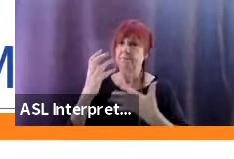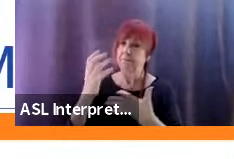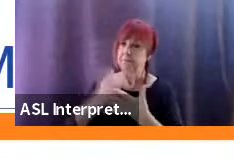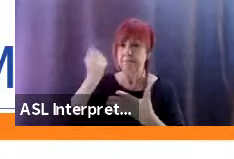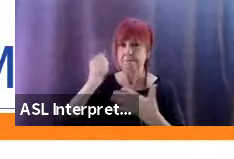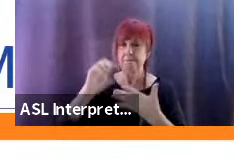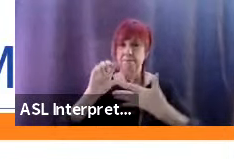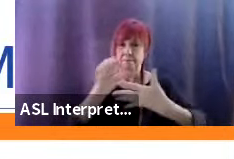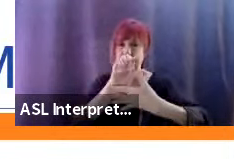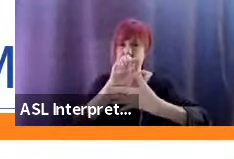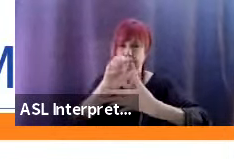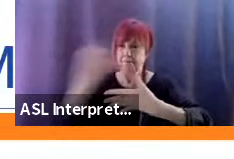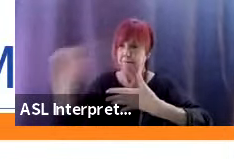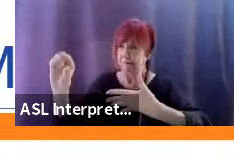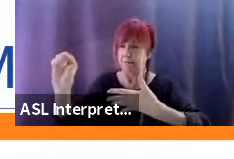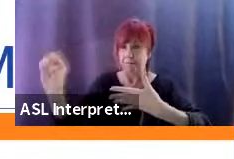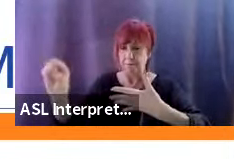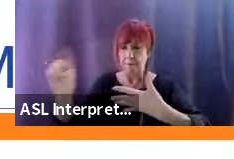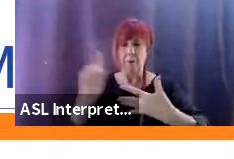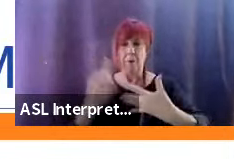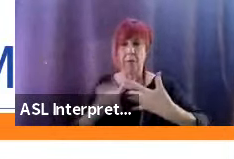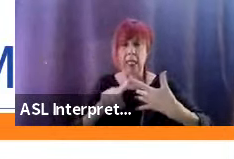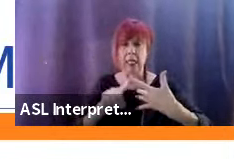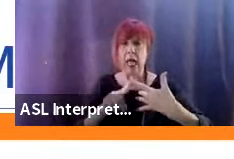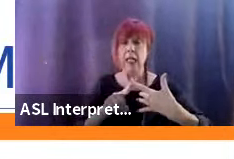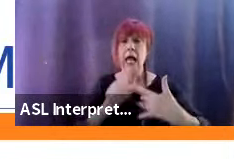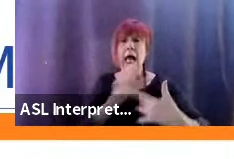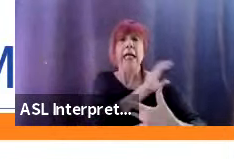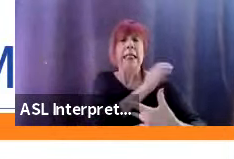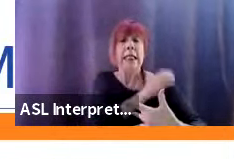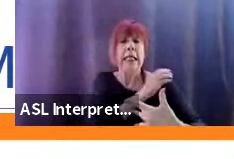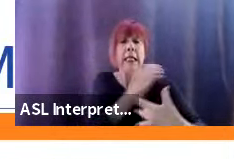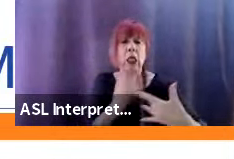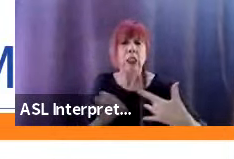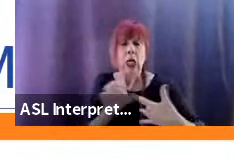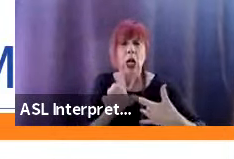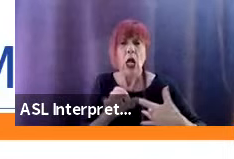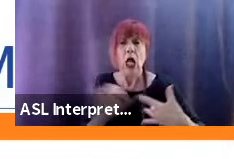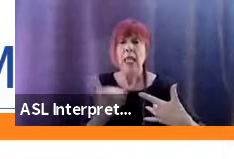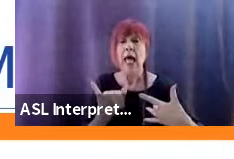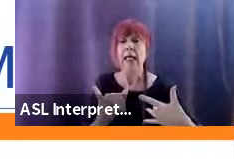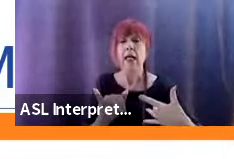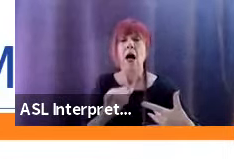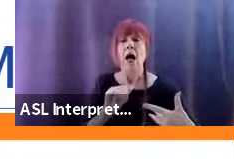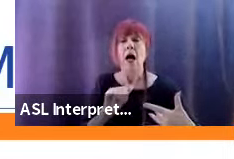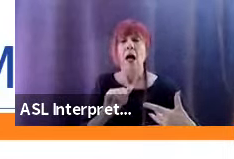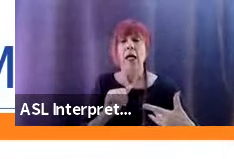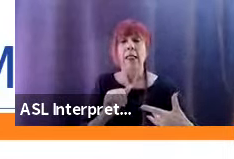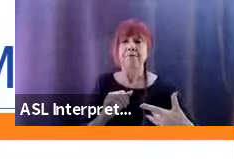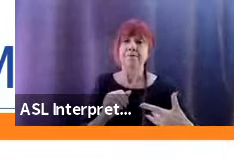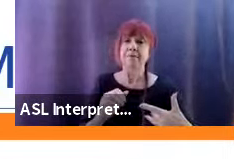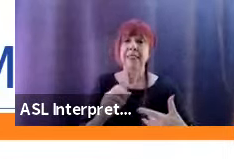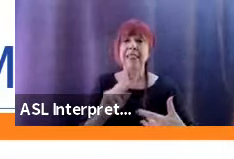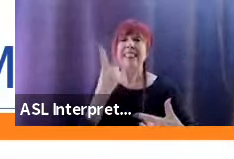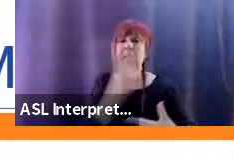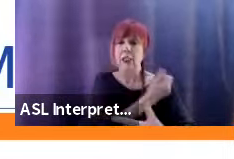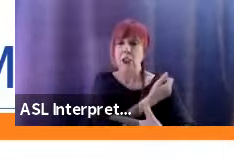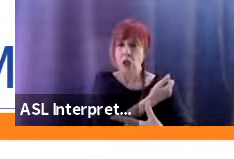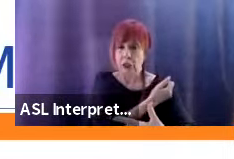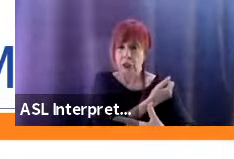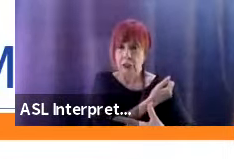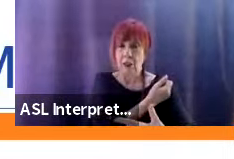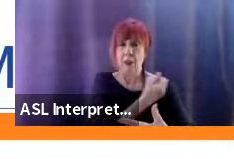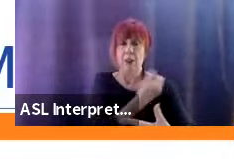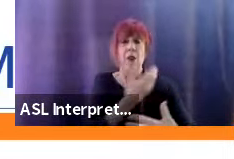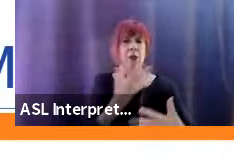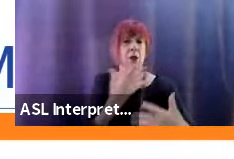then have to prioritize clinically very important things like unmet need for second doses. So this is when a patient has reached the 3-week